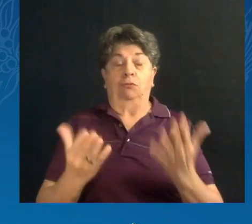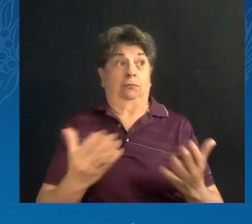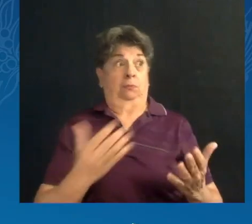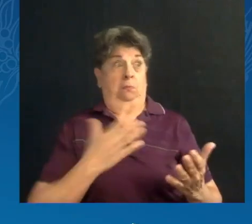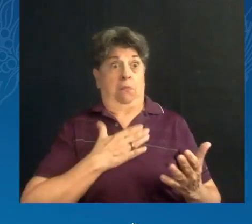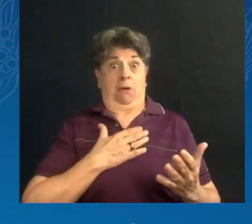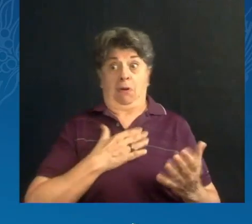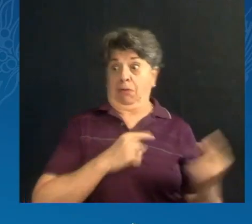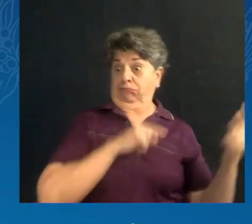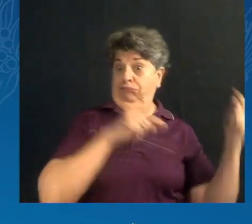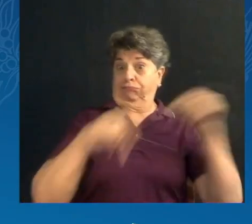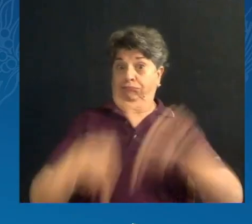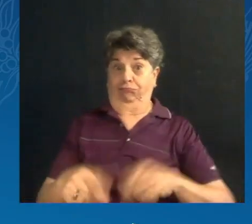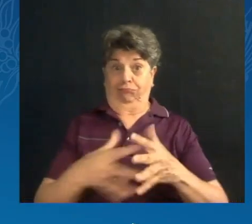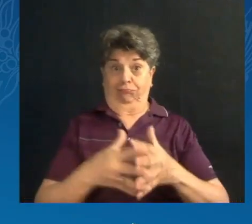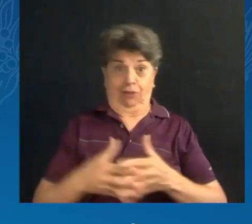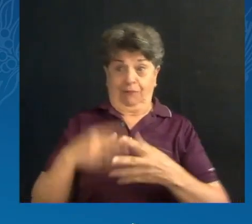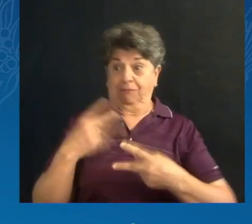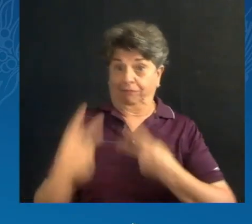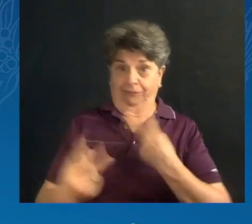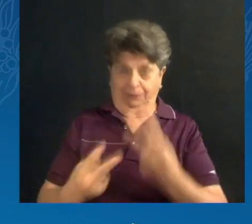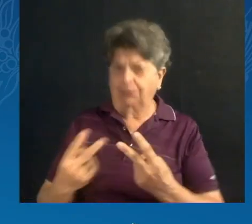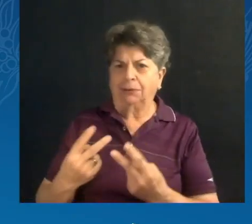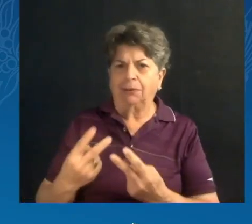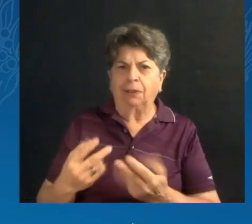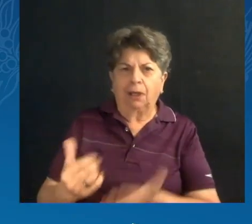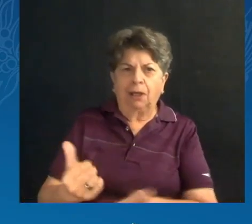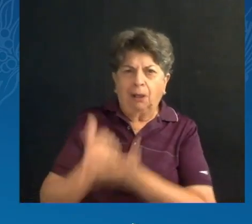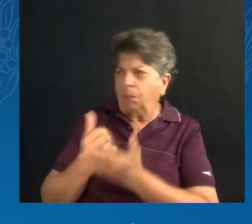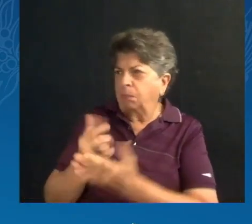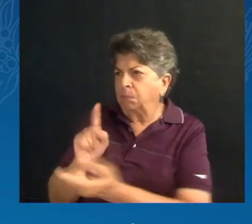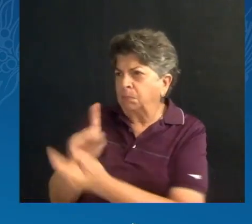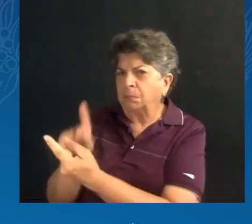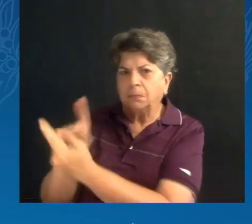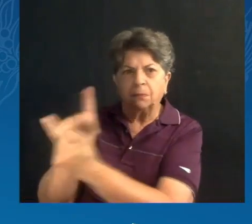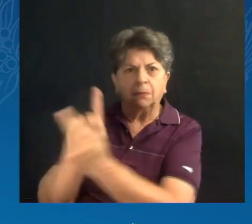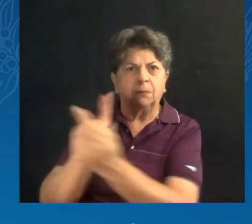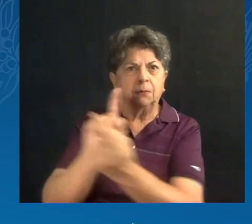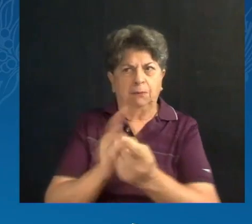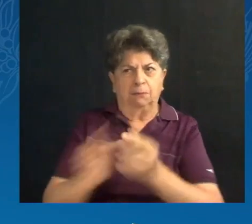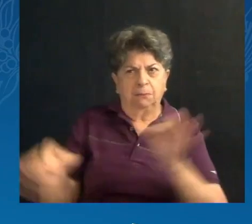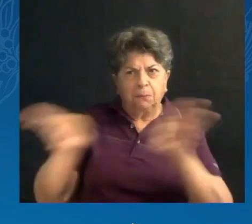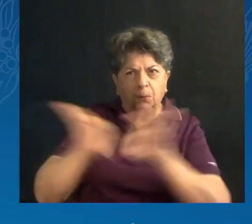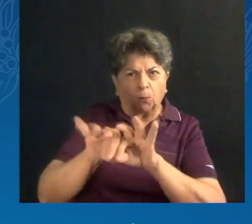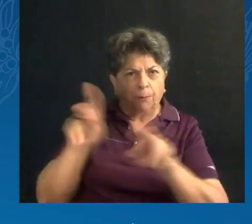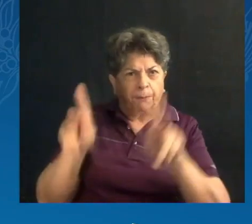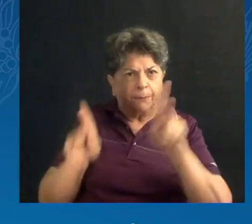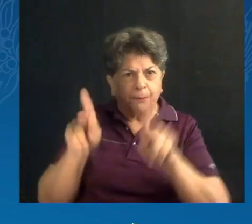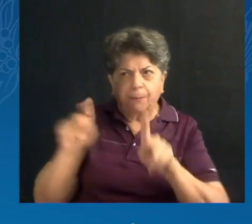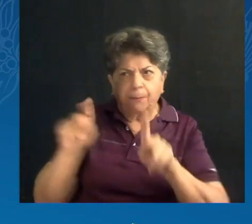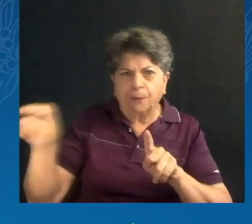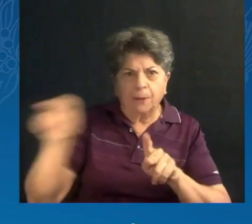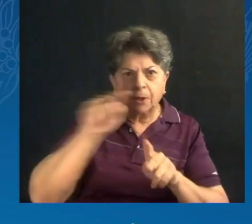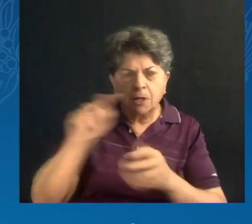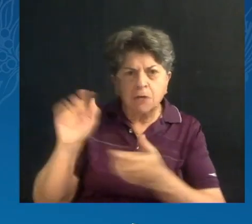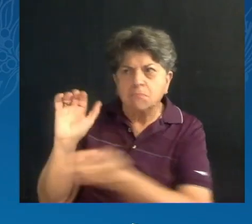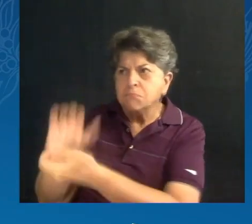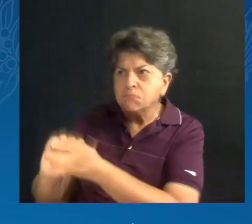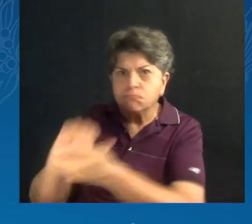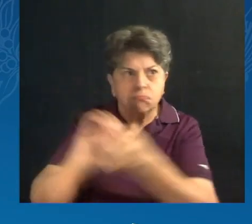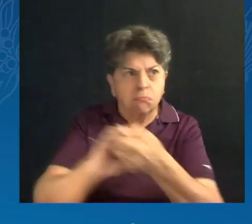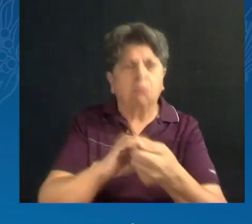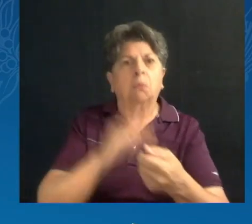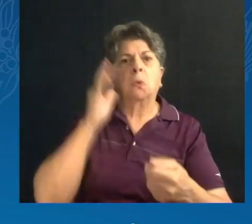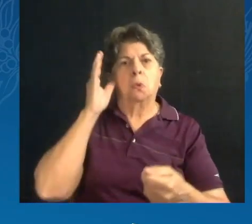strategic neighbor partnership, and we are going to sign an economic cooperation roadmap. These